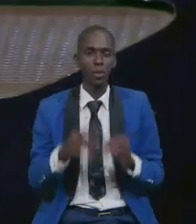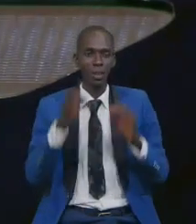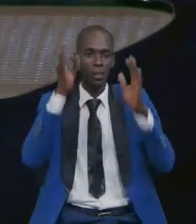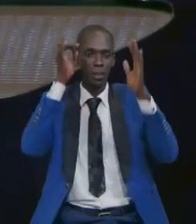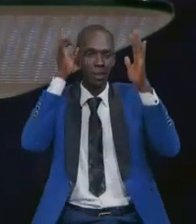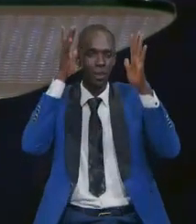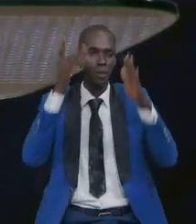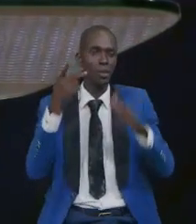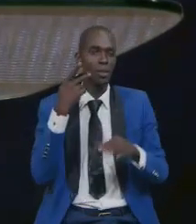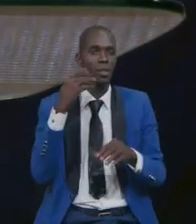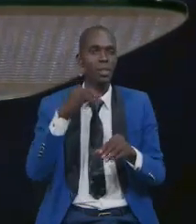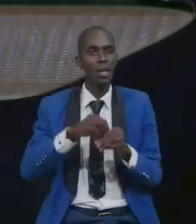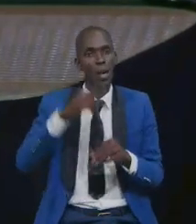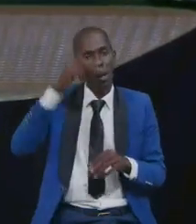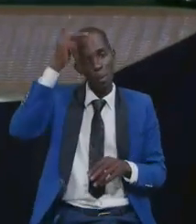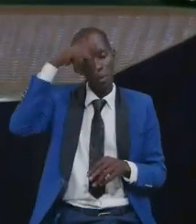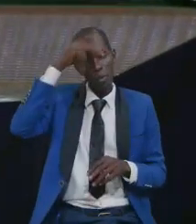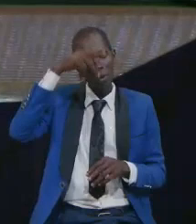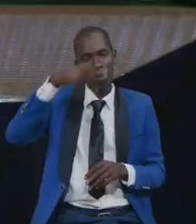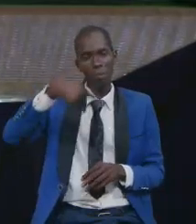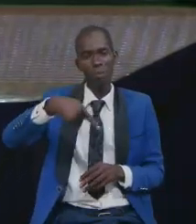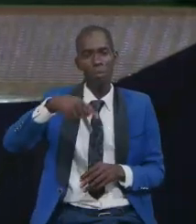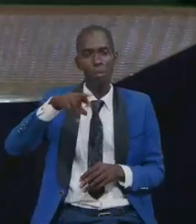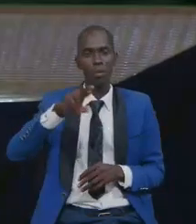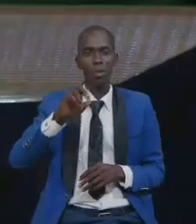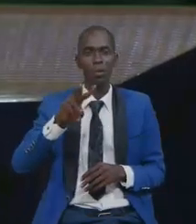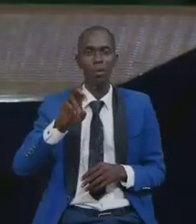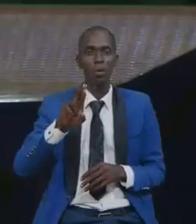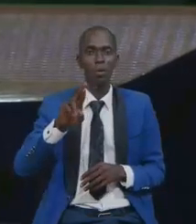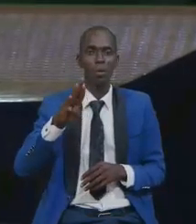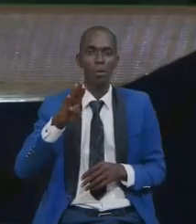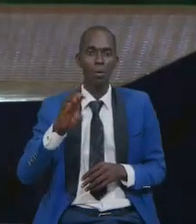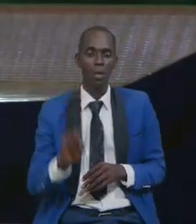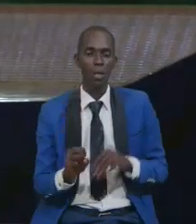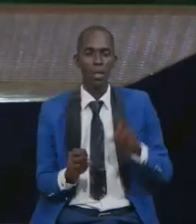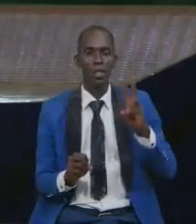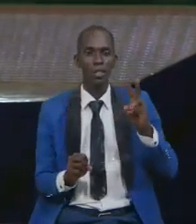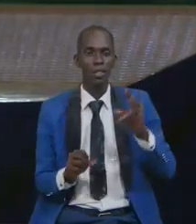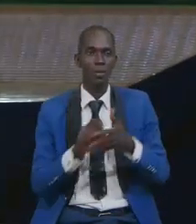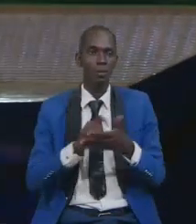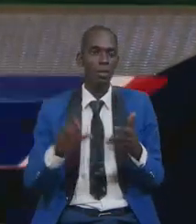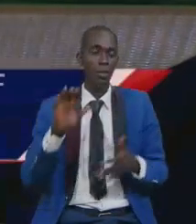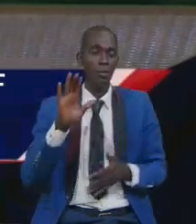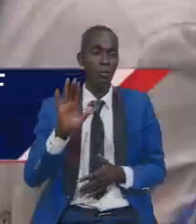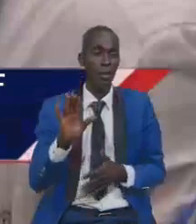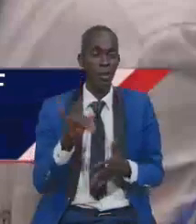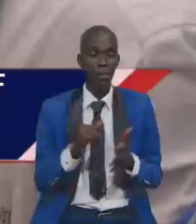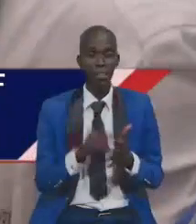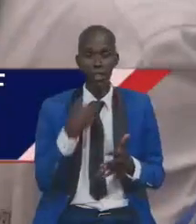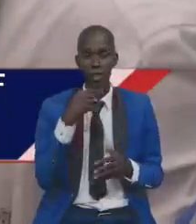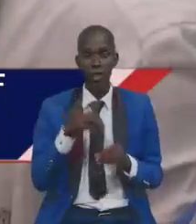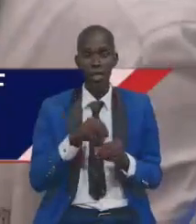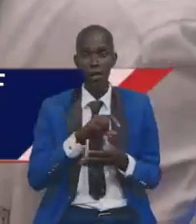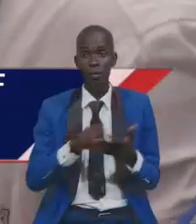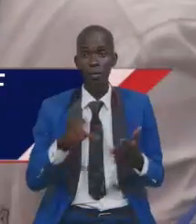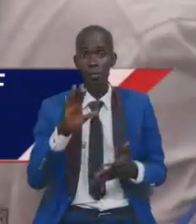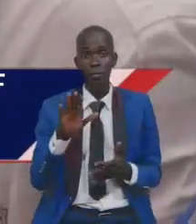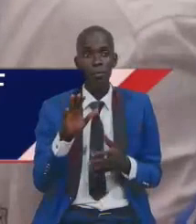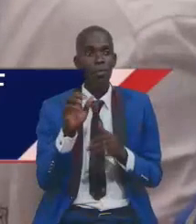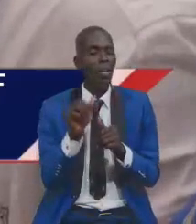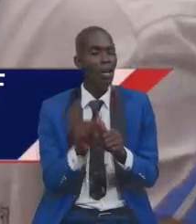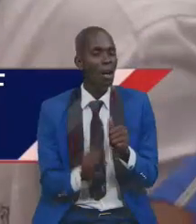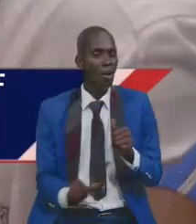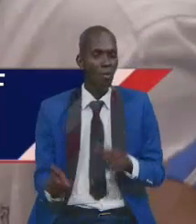tells us in Proverbs chapter 16, reading there from verse 5. It says in verse 5,